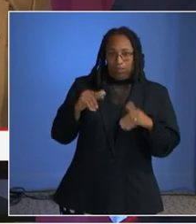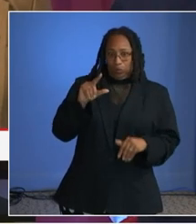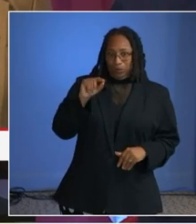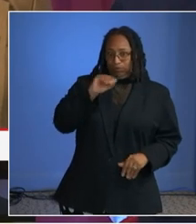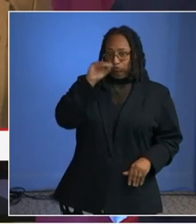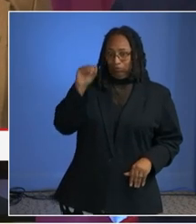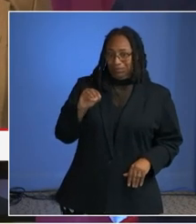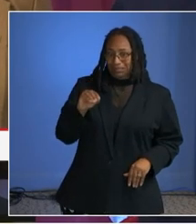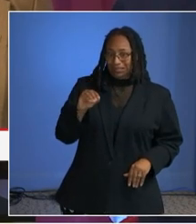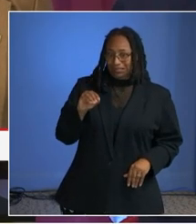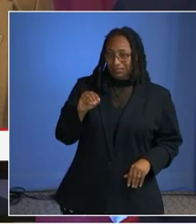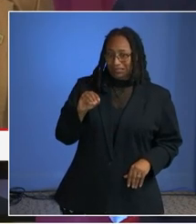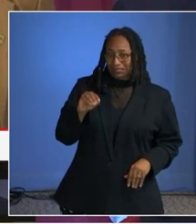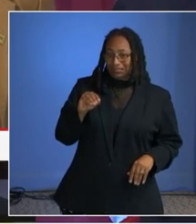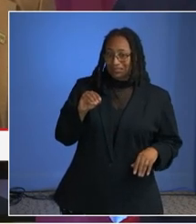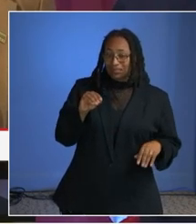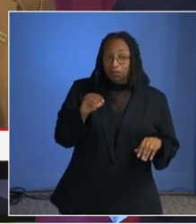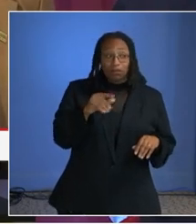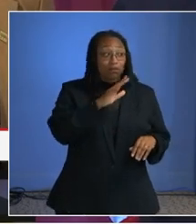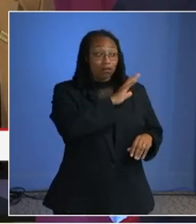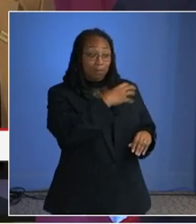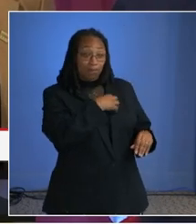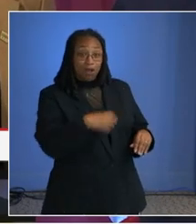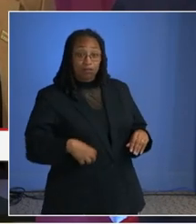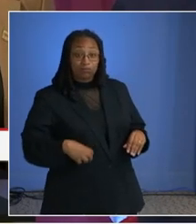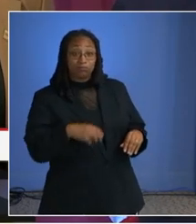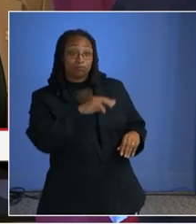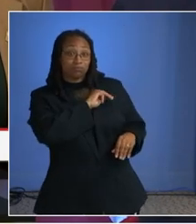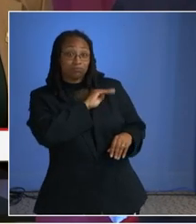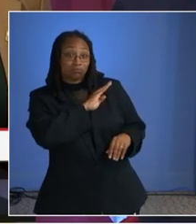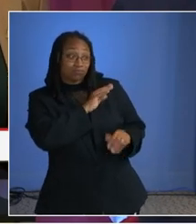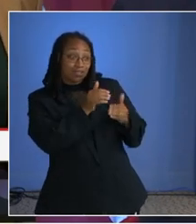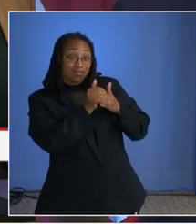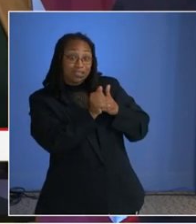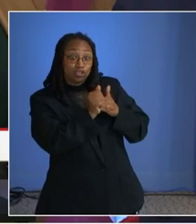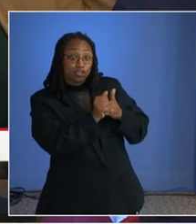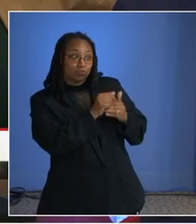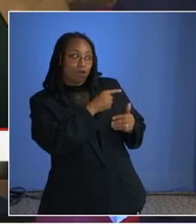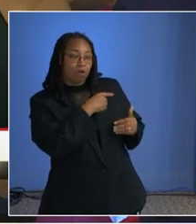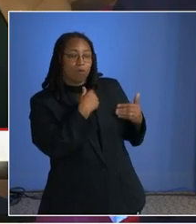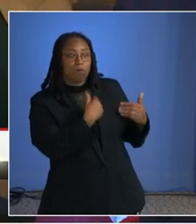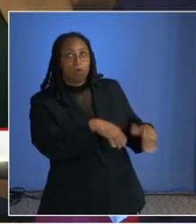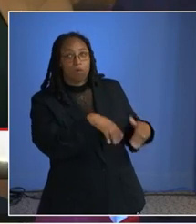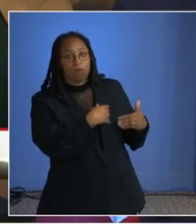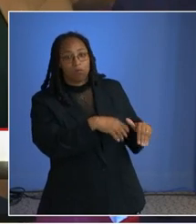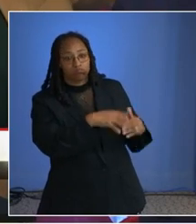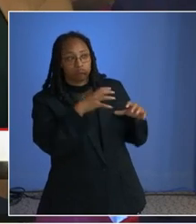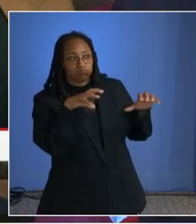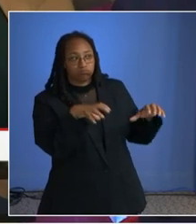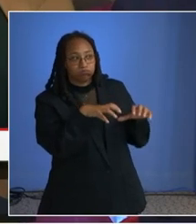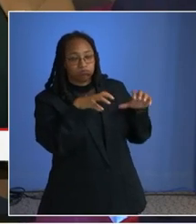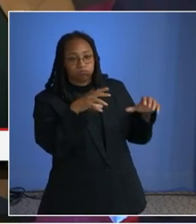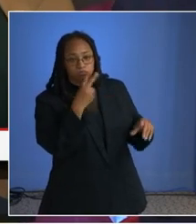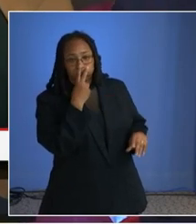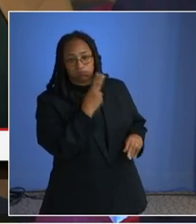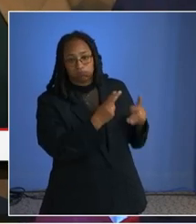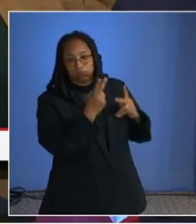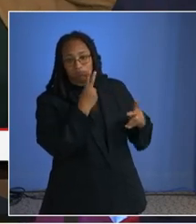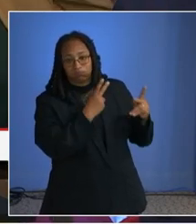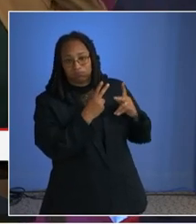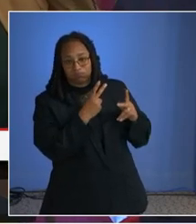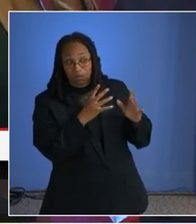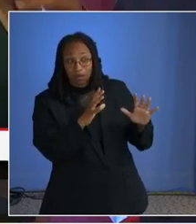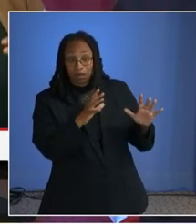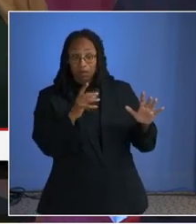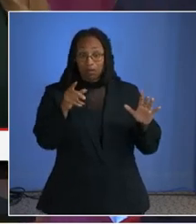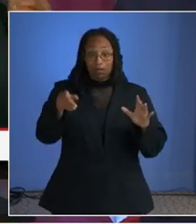world-class compensation. So our DCPS teachers now make on average more than $100,000 per year. And the